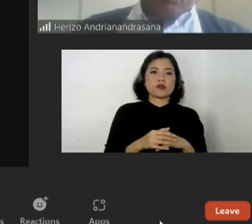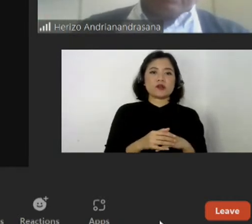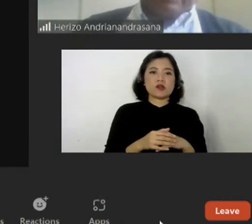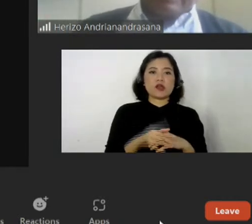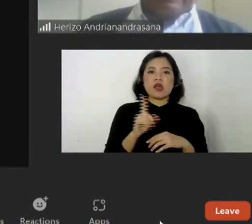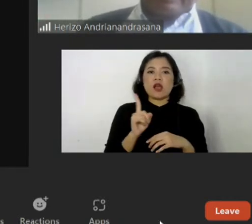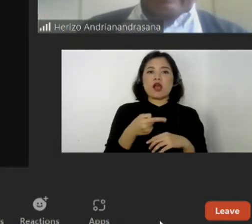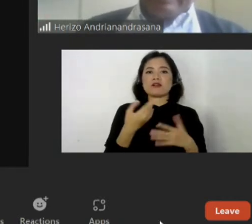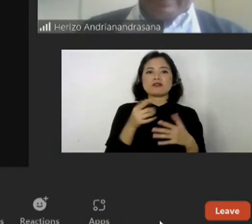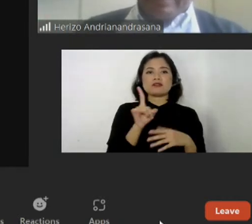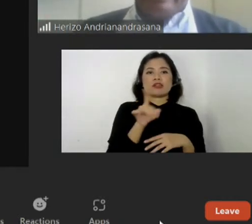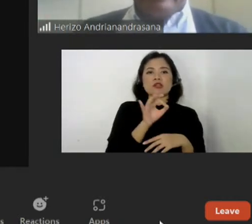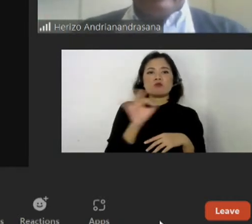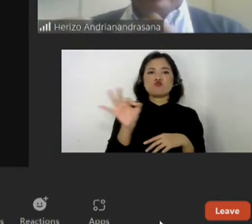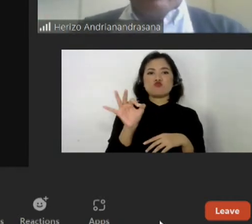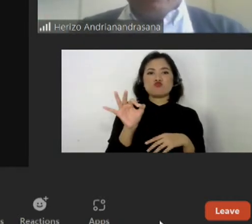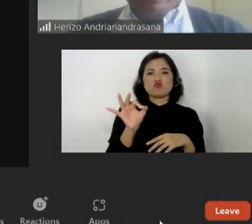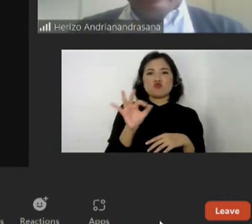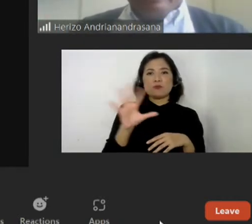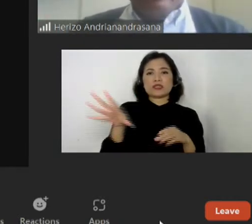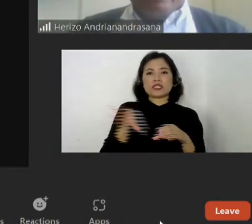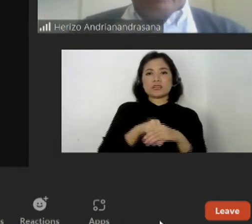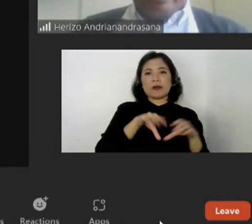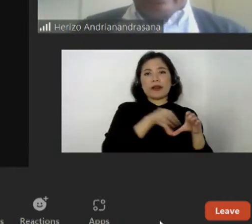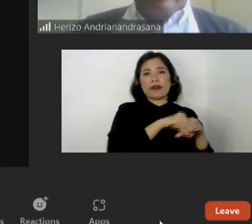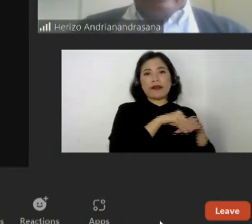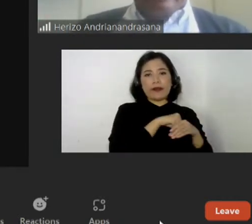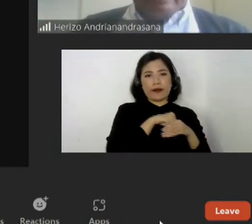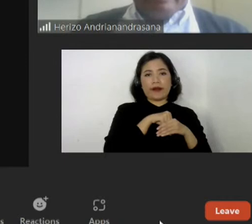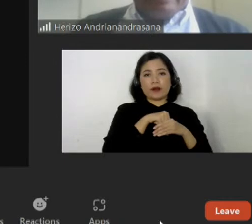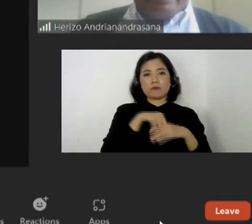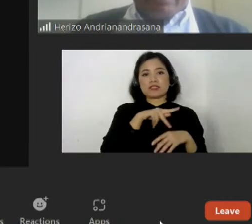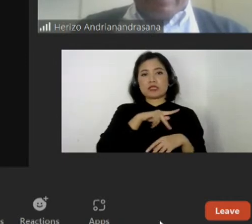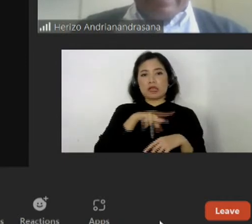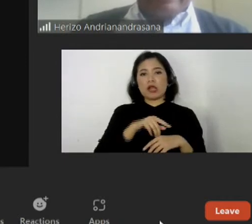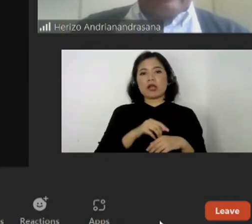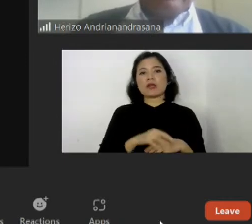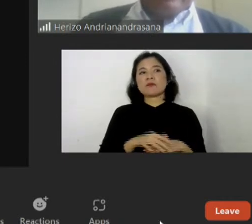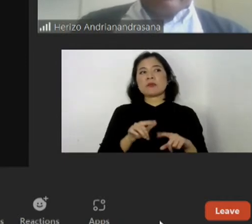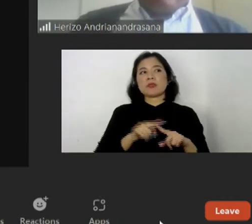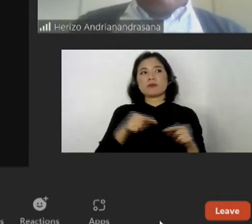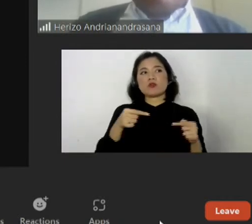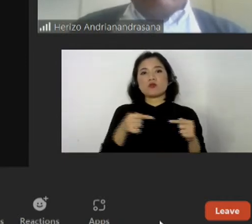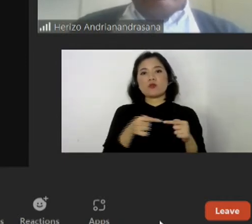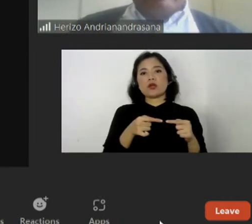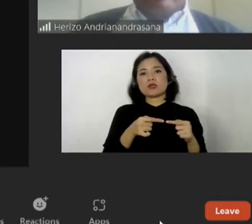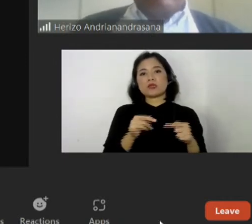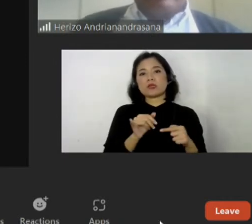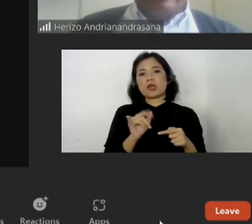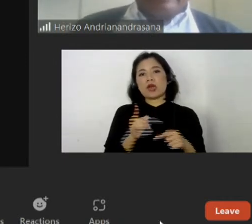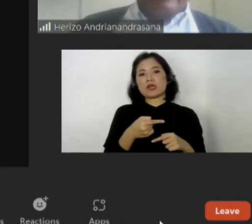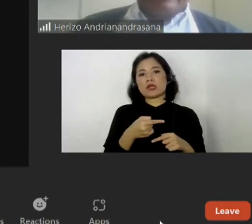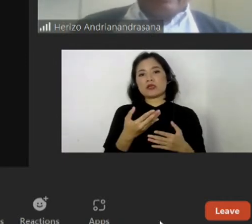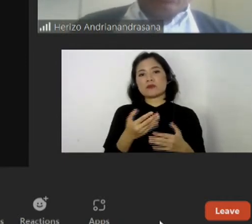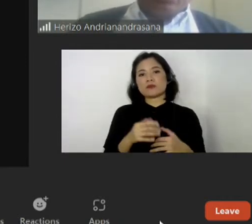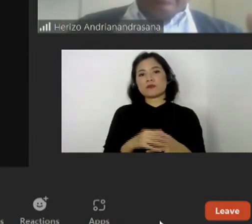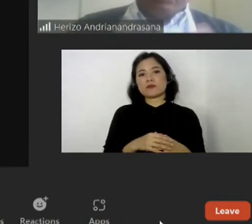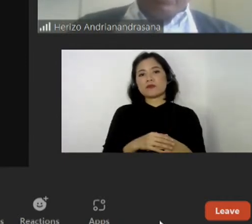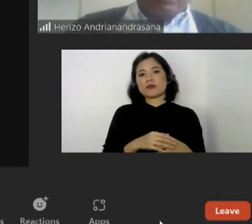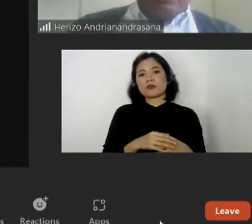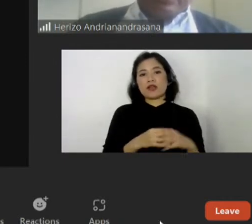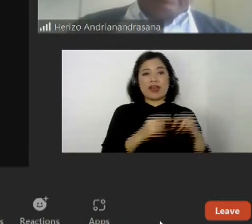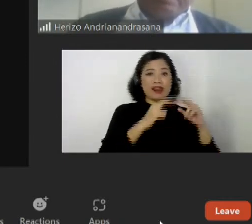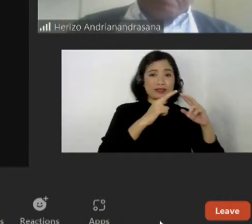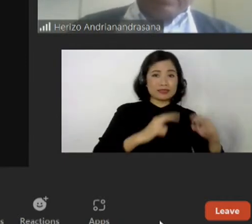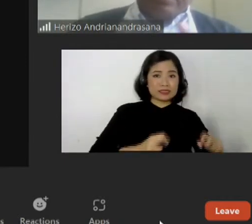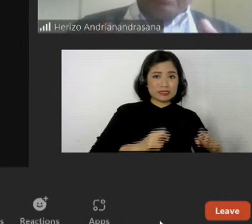thousands of polygons. And then we ran correlation analysis to see